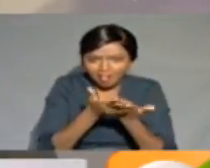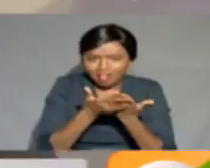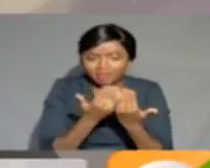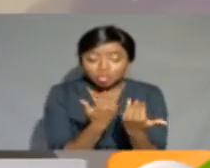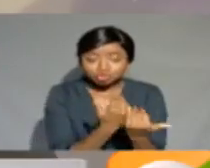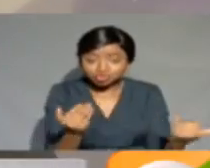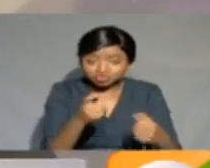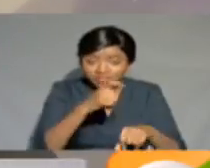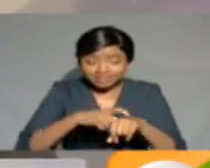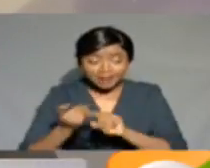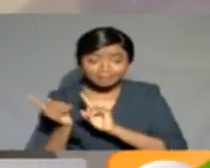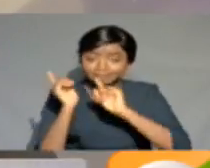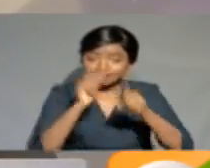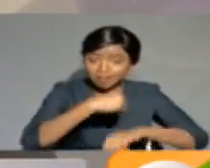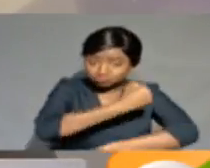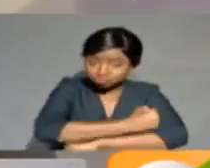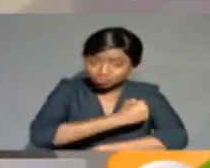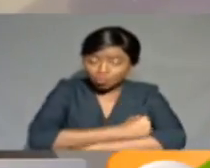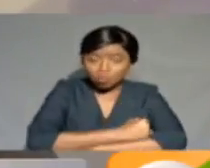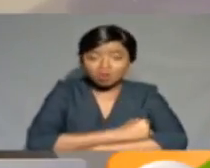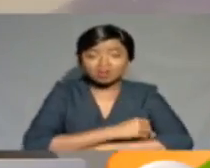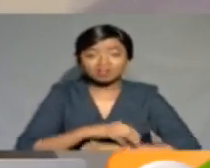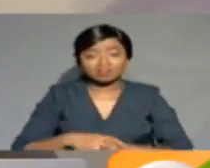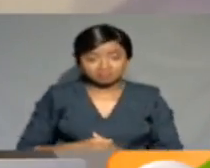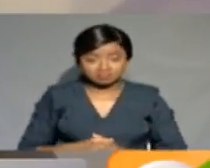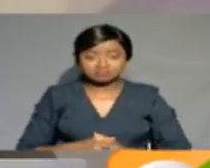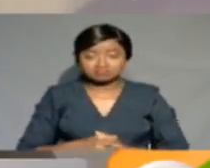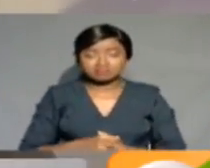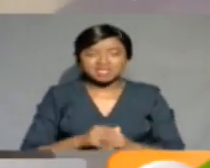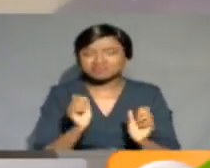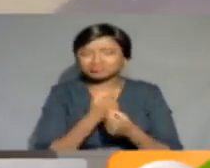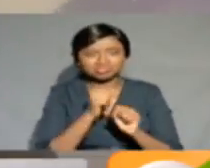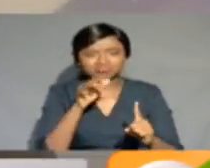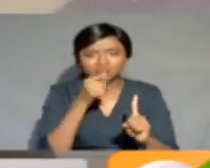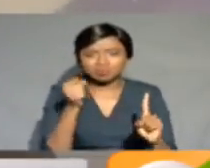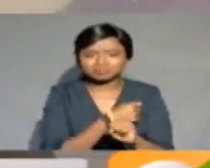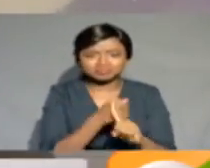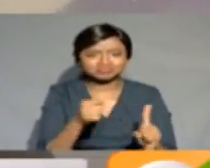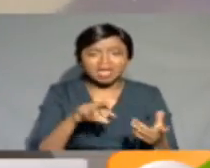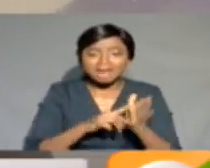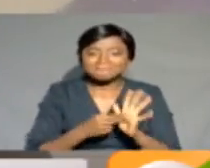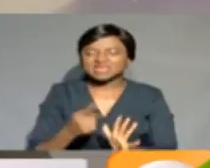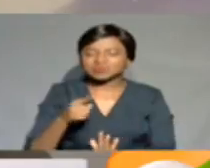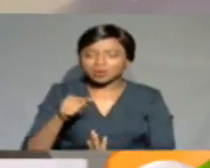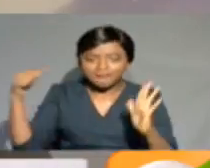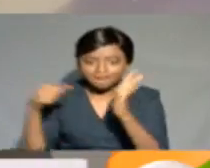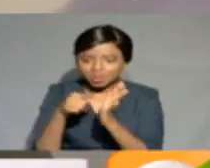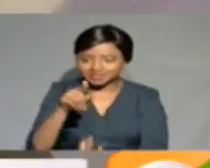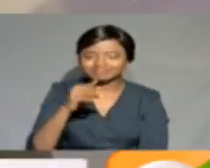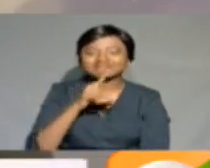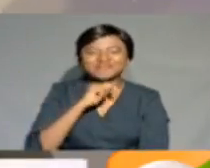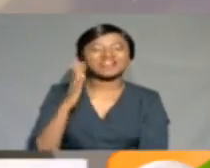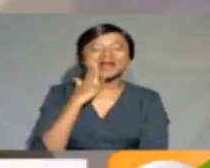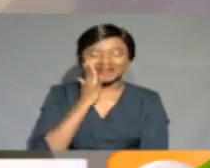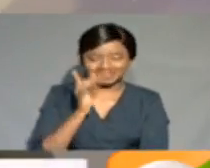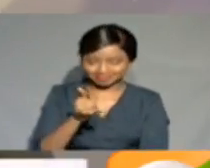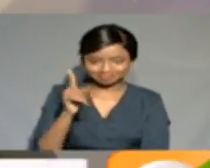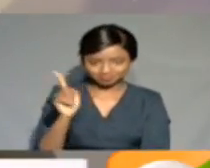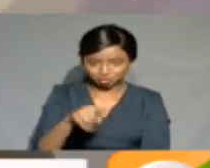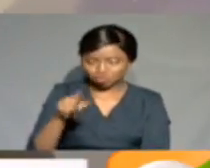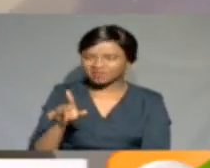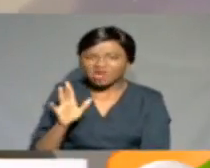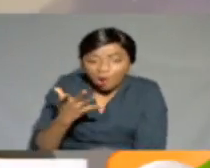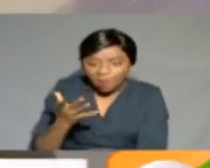I mean children when they go to school from bullying. Okay. Yeah, so right. we cannot sort of pin it to parents or to